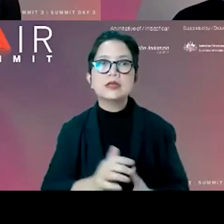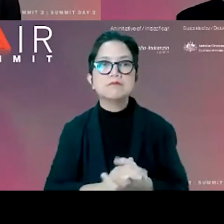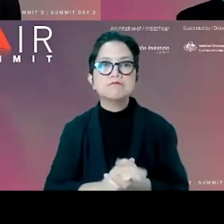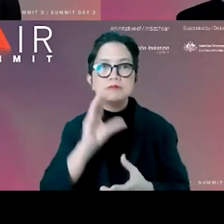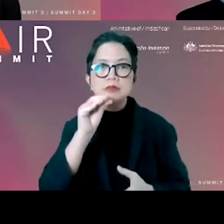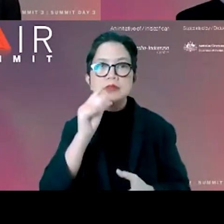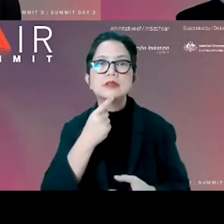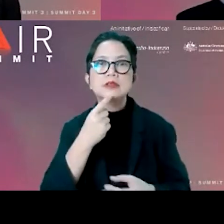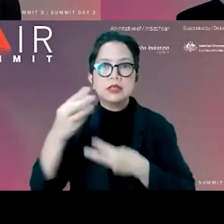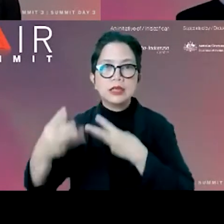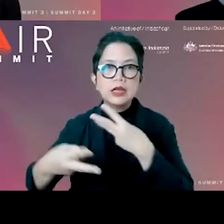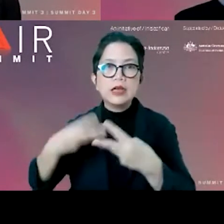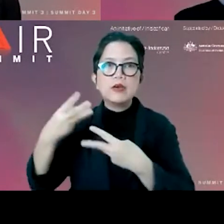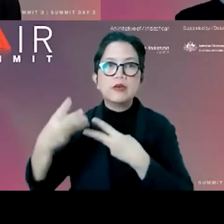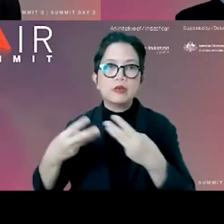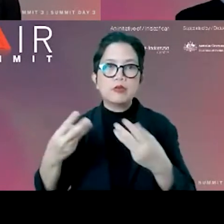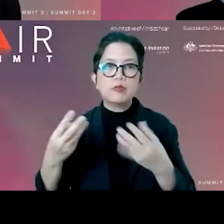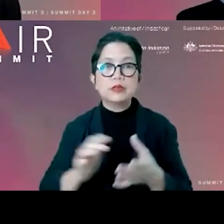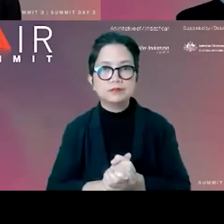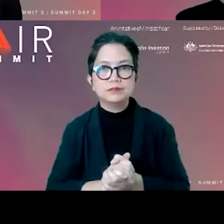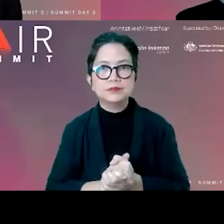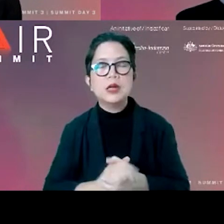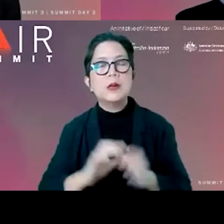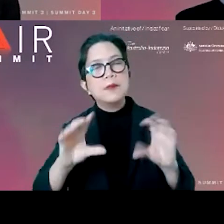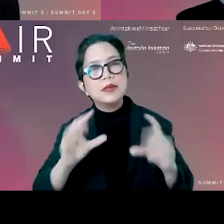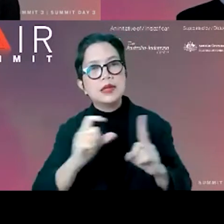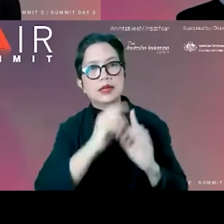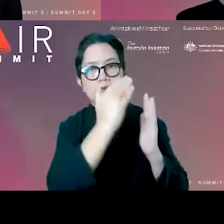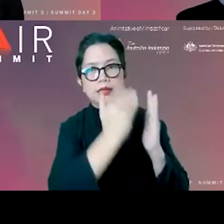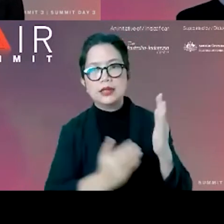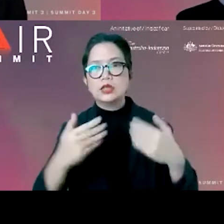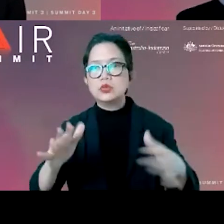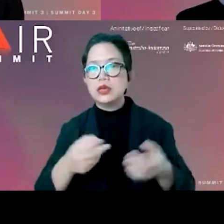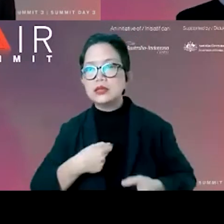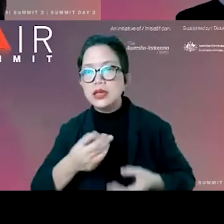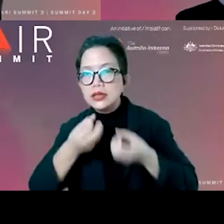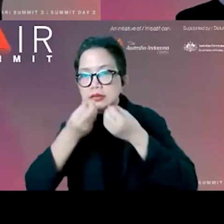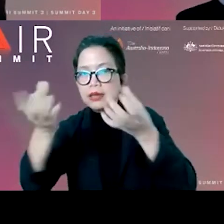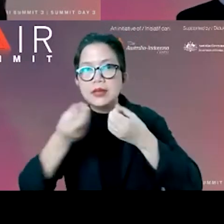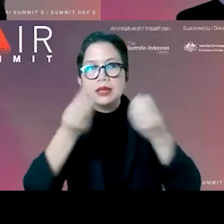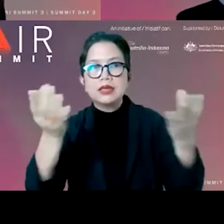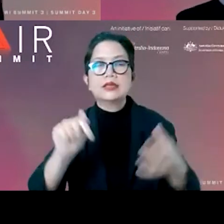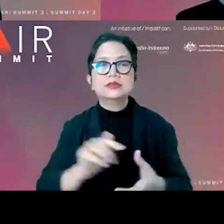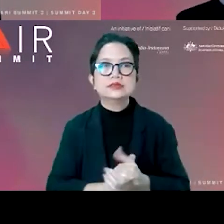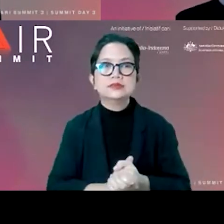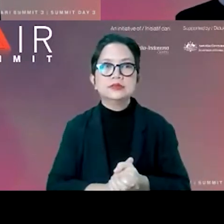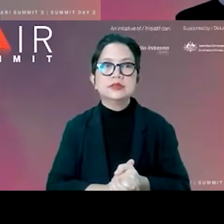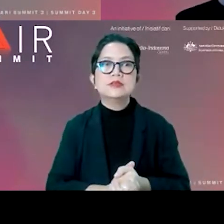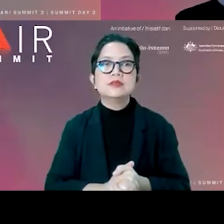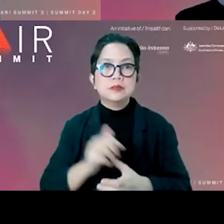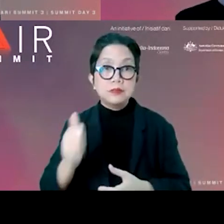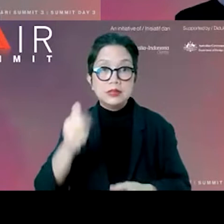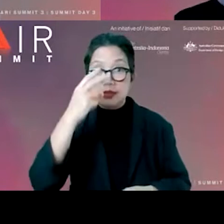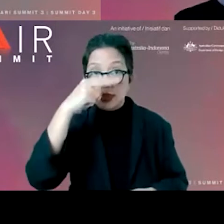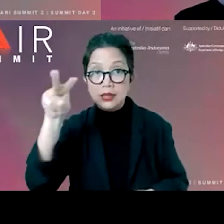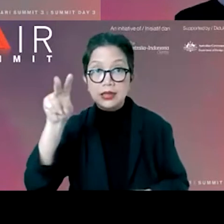been a lot of data that's been put out there, and hopefully the people joining today have had a chance to look at that across the different sectors. But